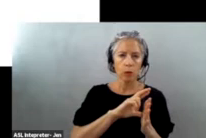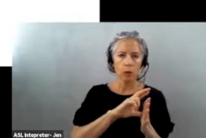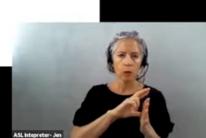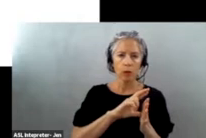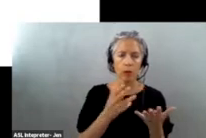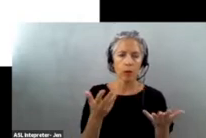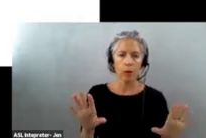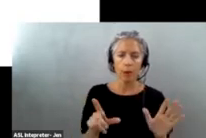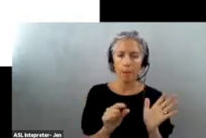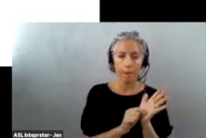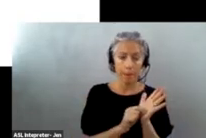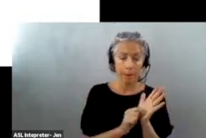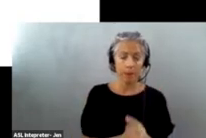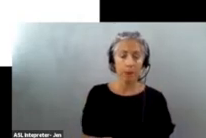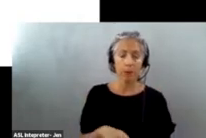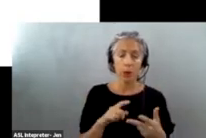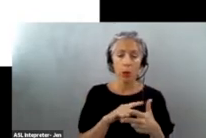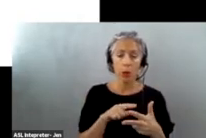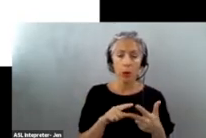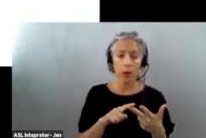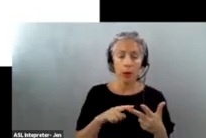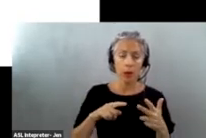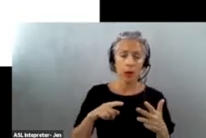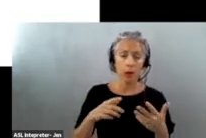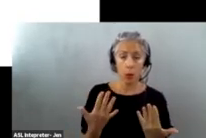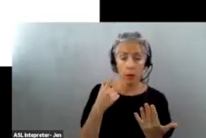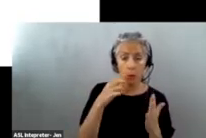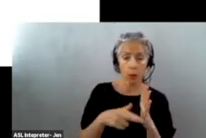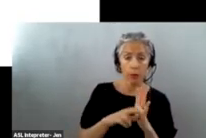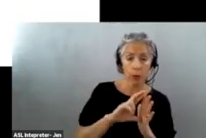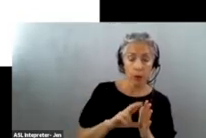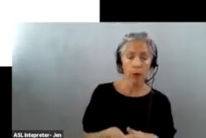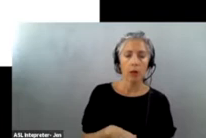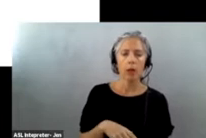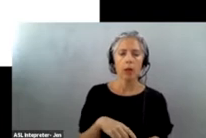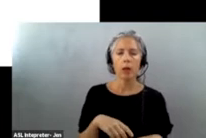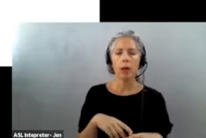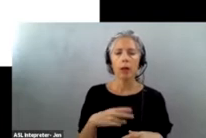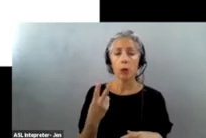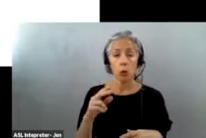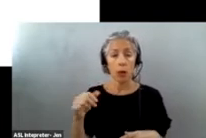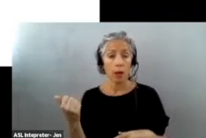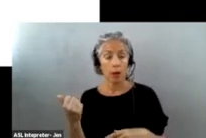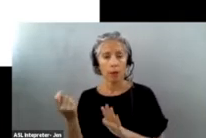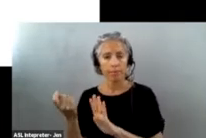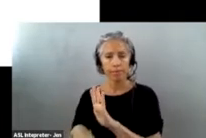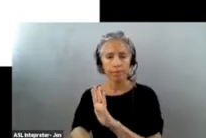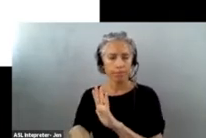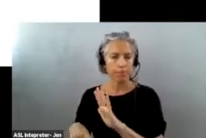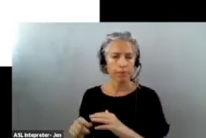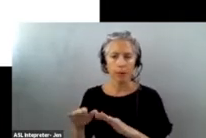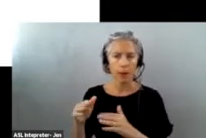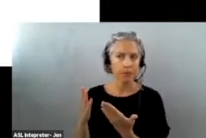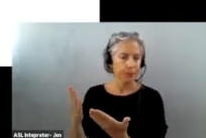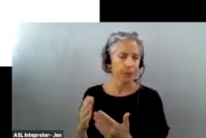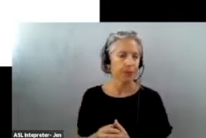are already published, three are under review, and two others are in manuscript form here. So